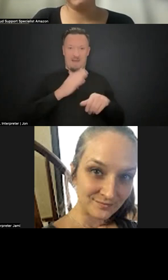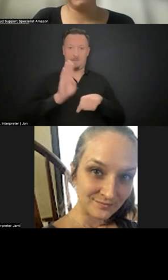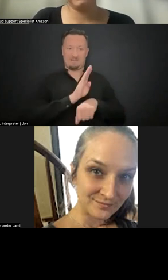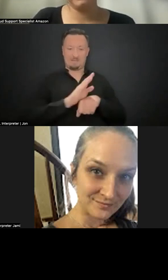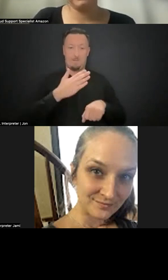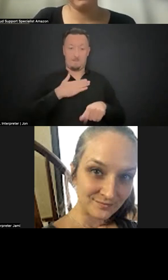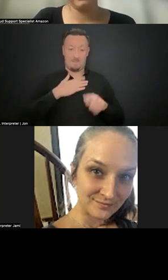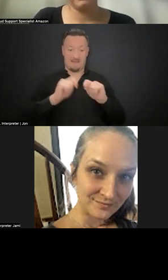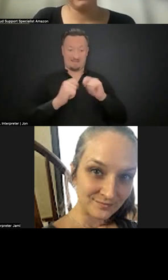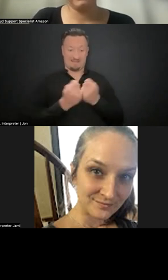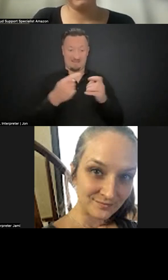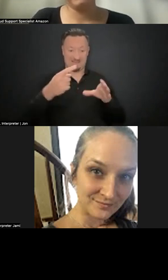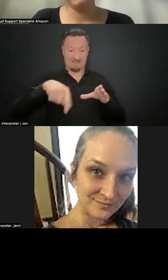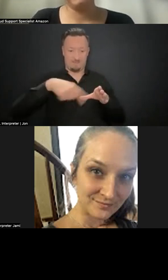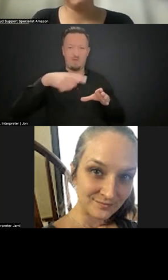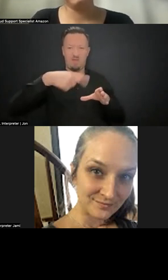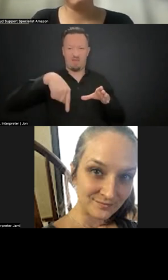your own environment